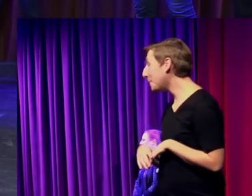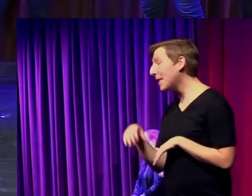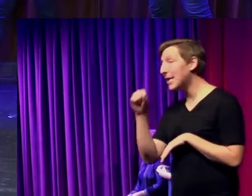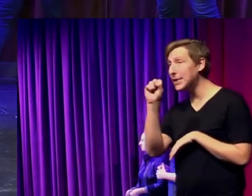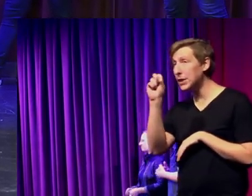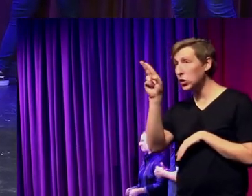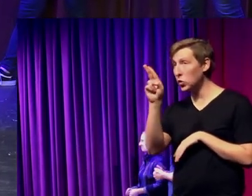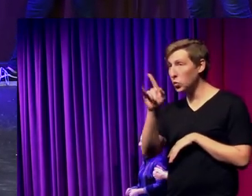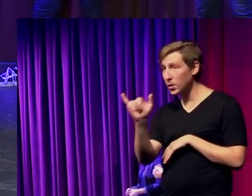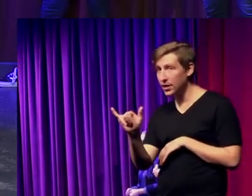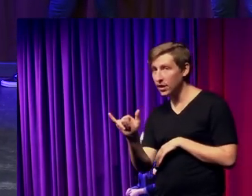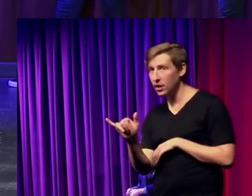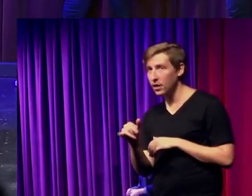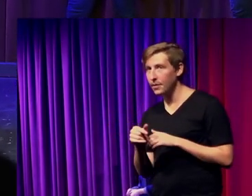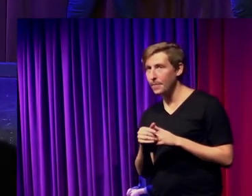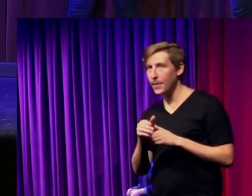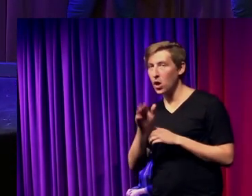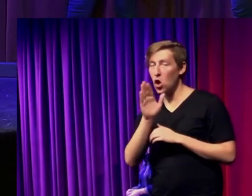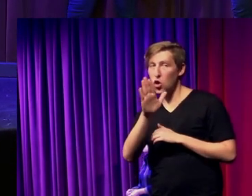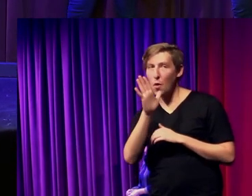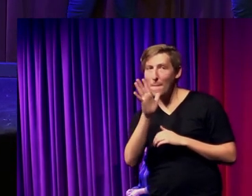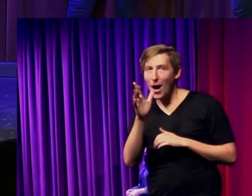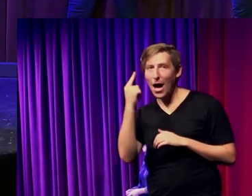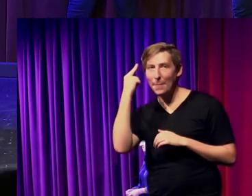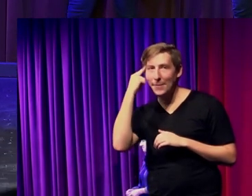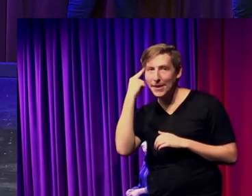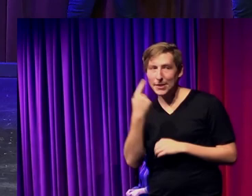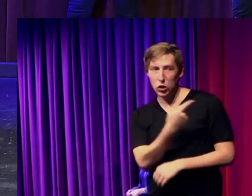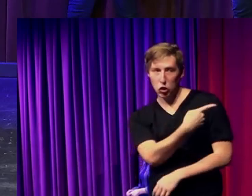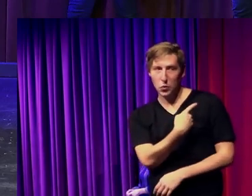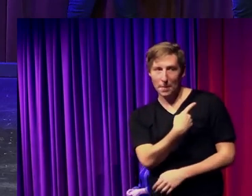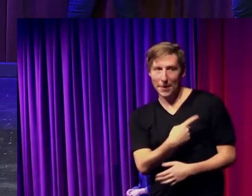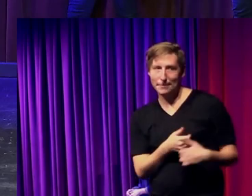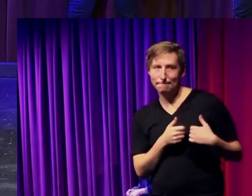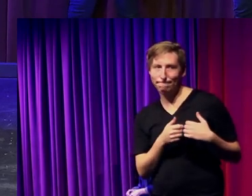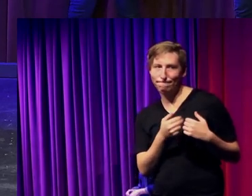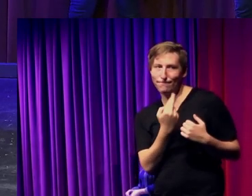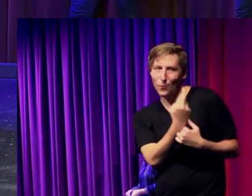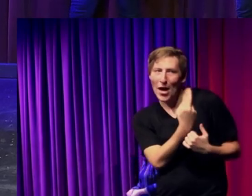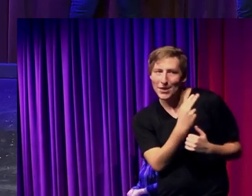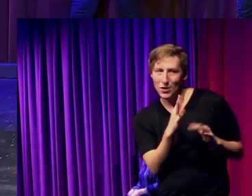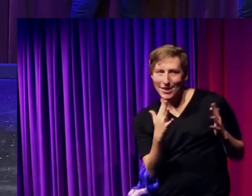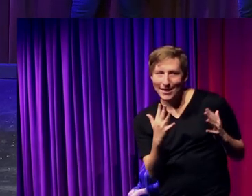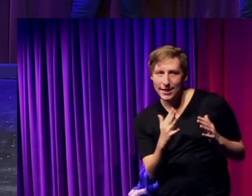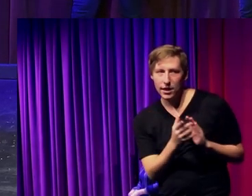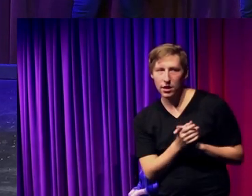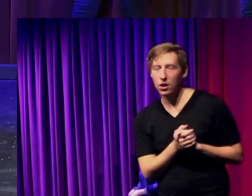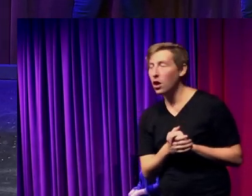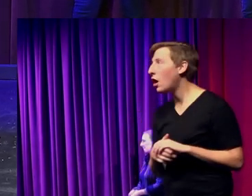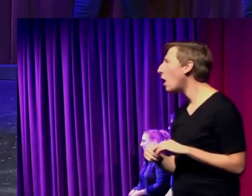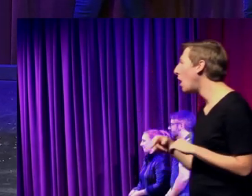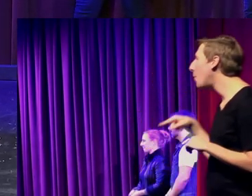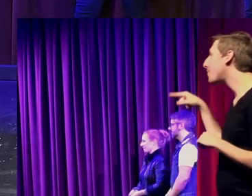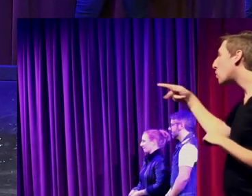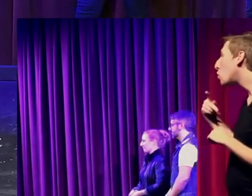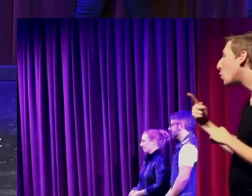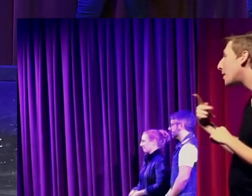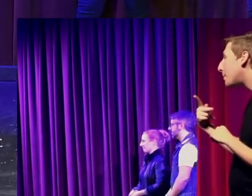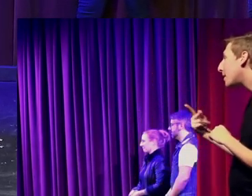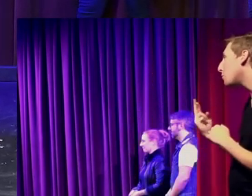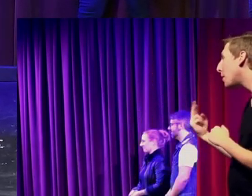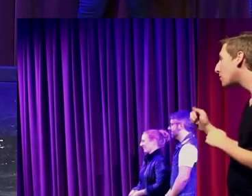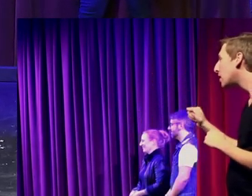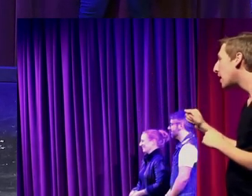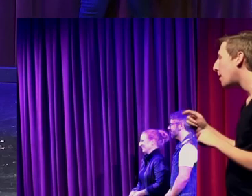Susie? Yeah? Your mom thinks we're best friends. You know we're not best friends. I mean, we are best friends. We're more than